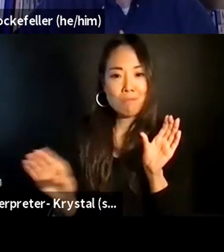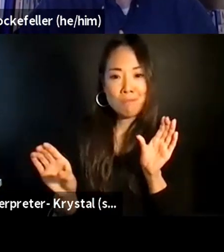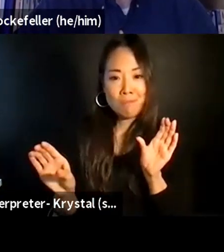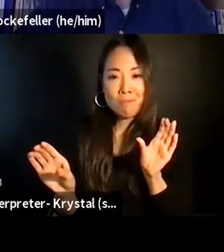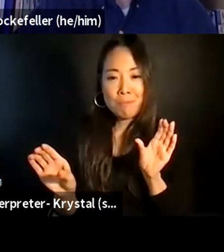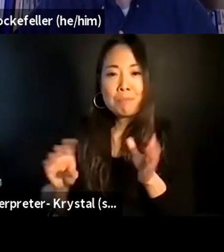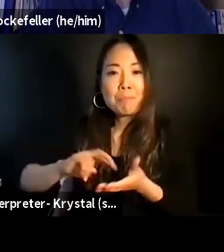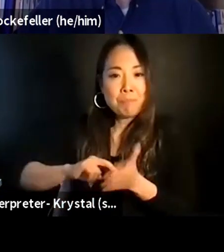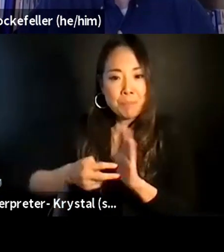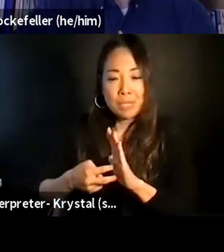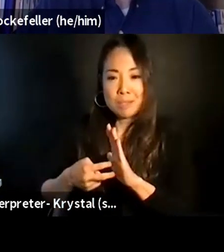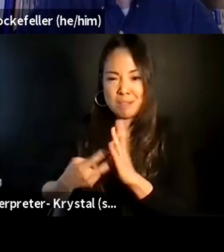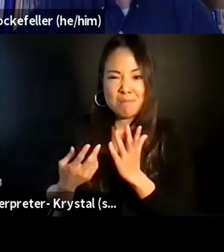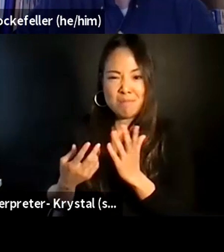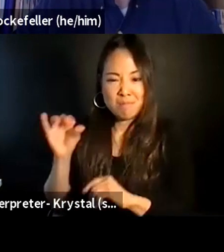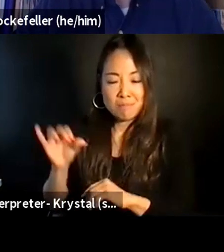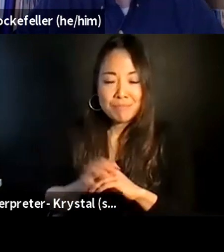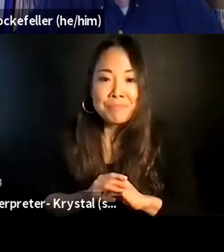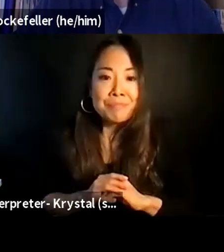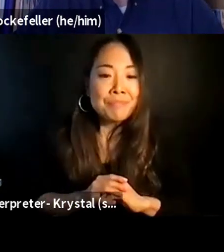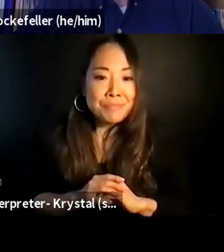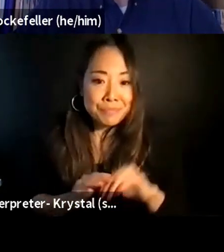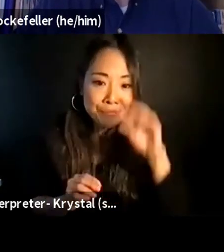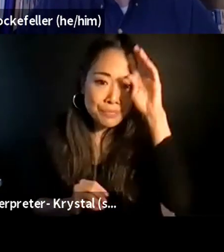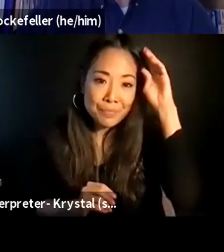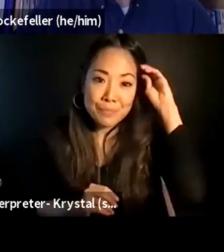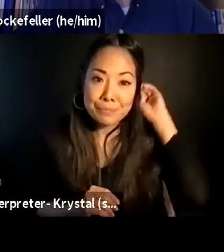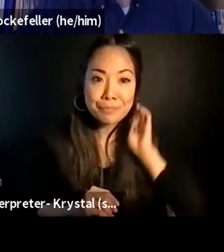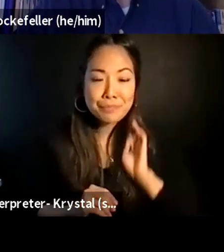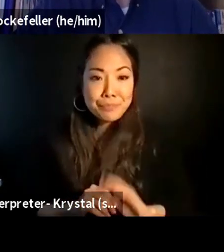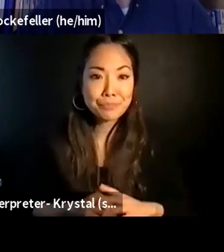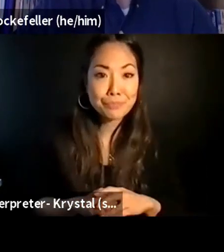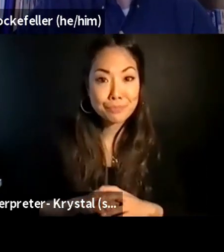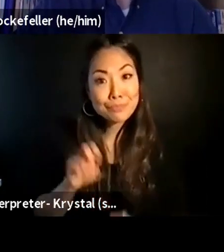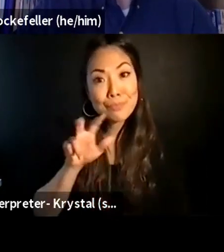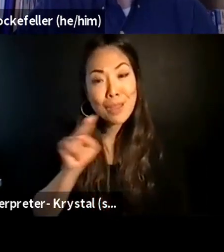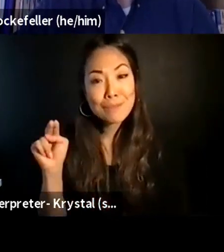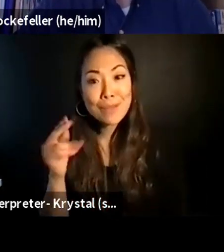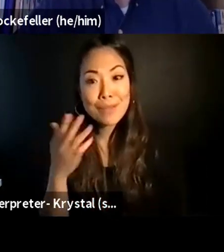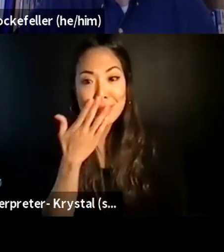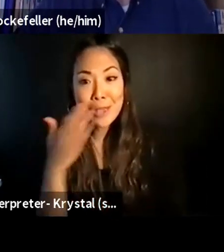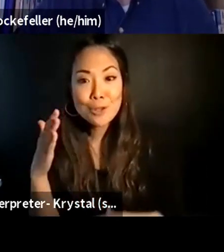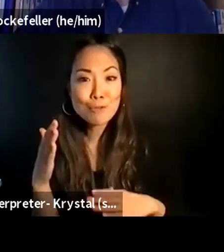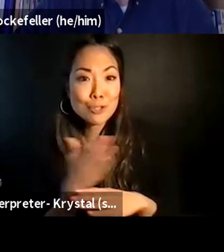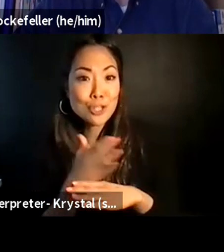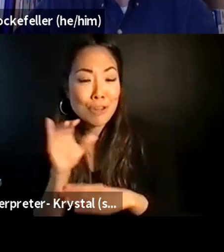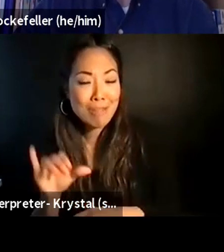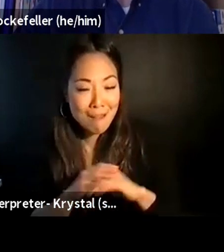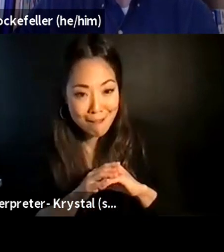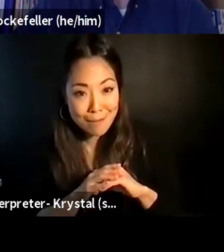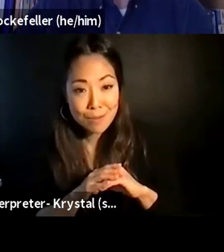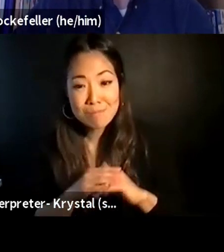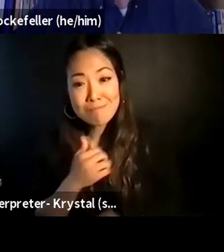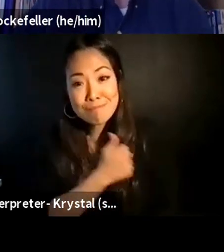Thank you for sharing that story, Thomas. And so sorry that you had to go through that. Having somebody